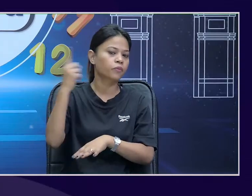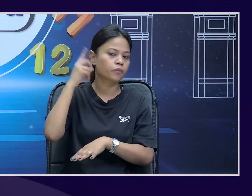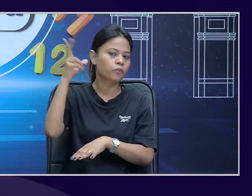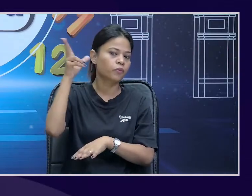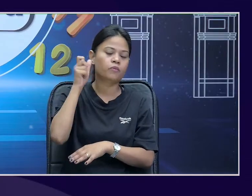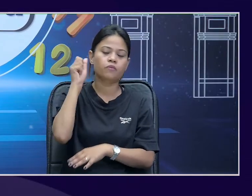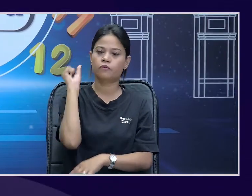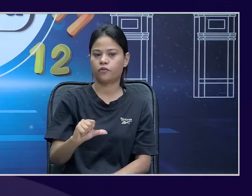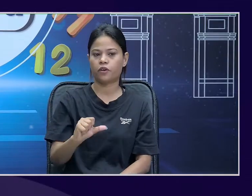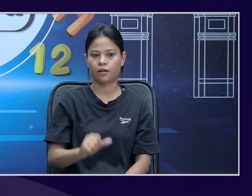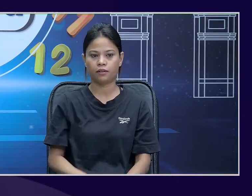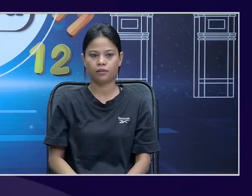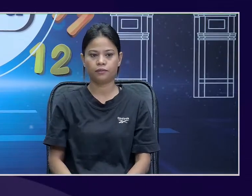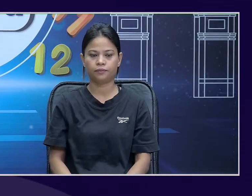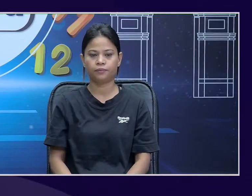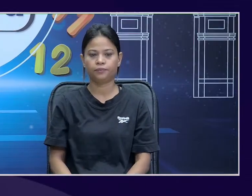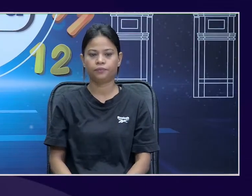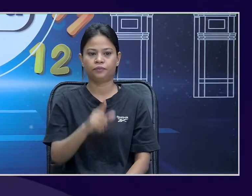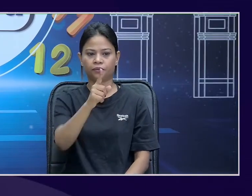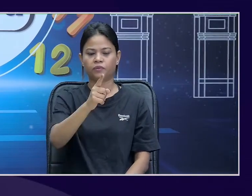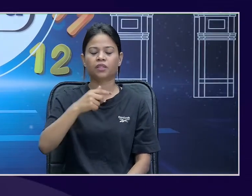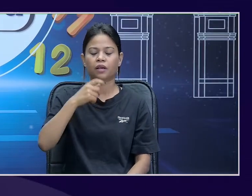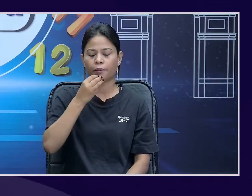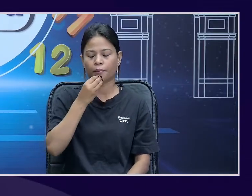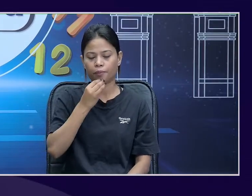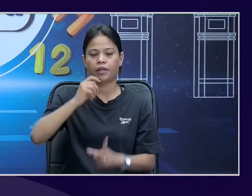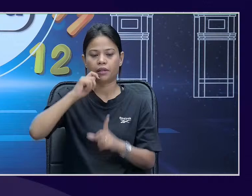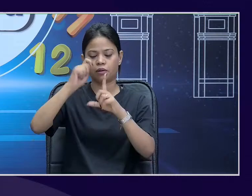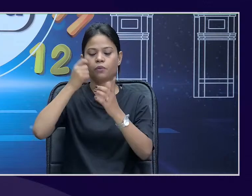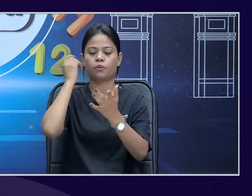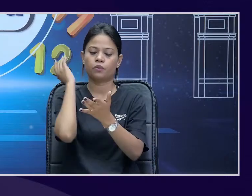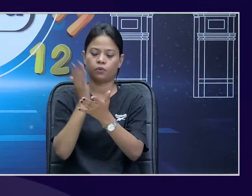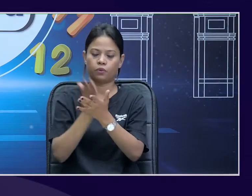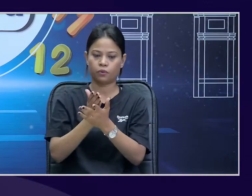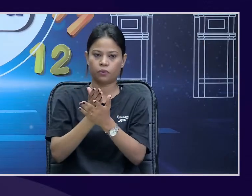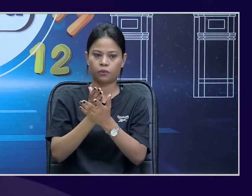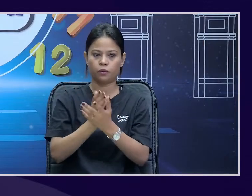Okay, I'll repeat. Ma'am, could you please stop the video?